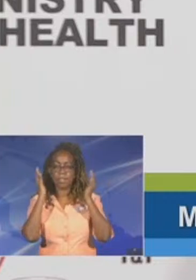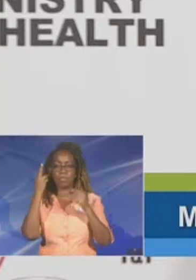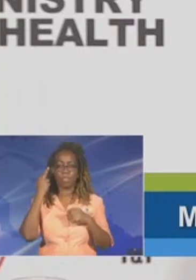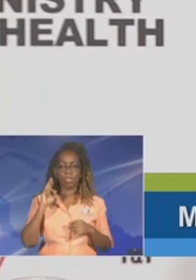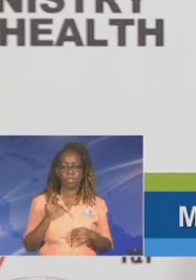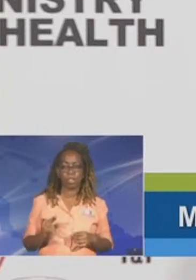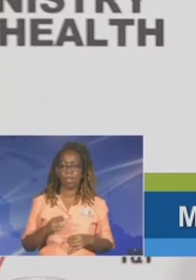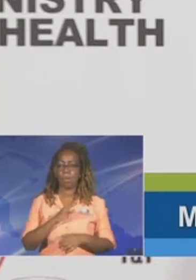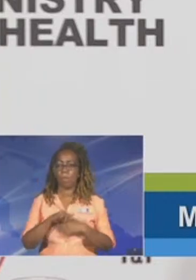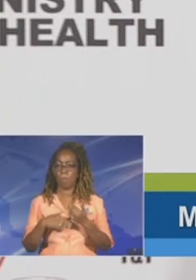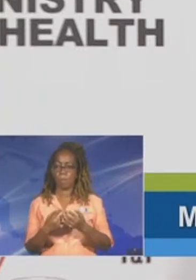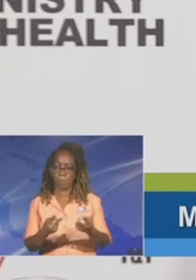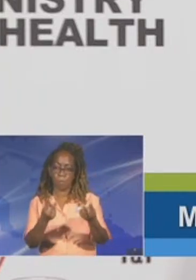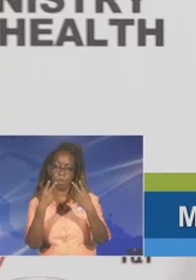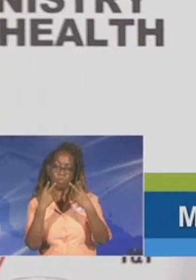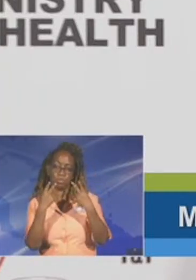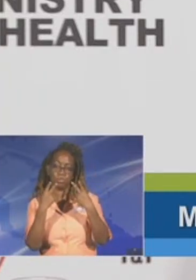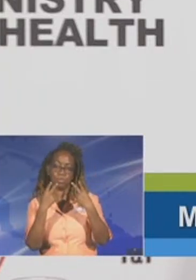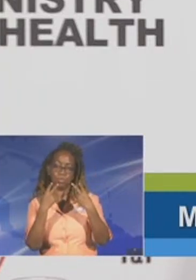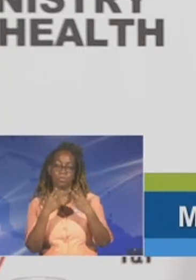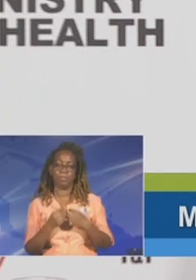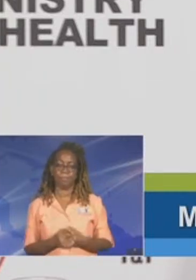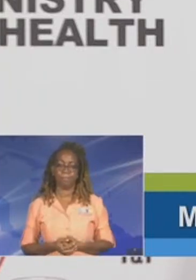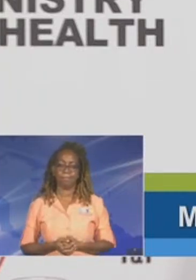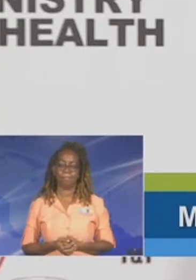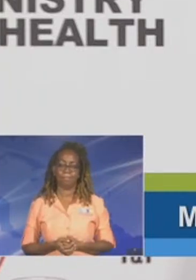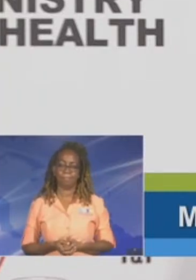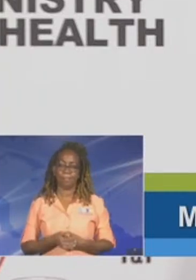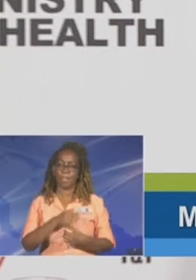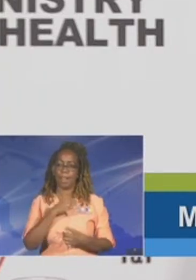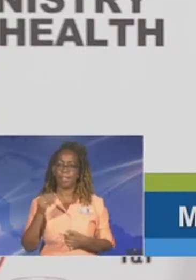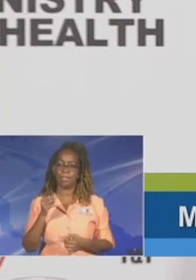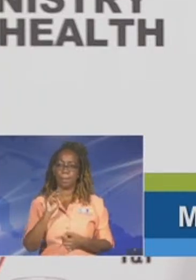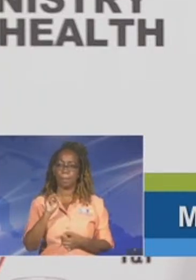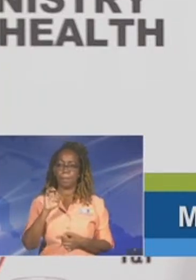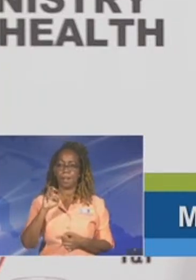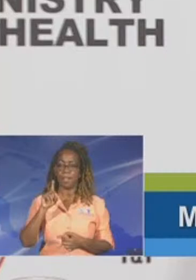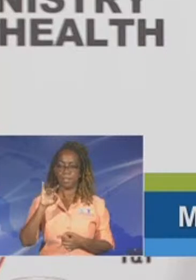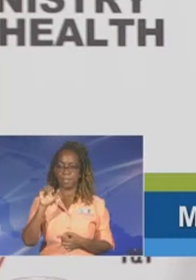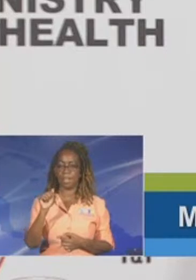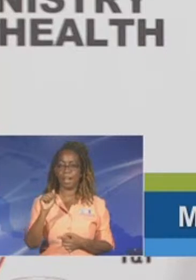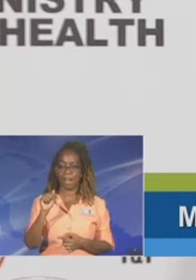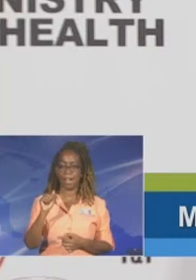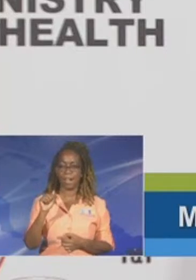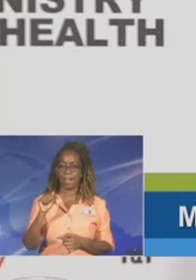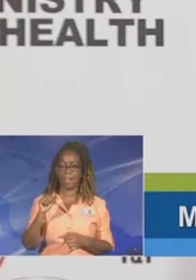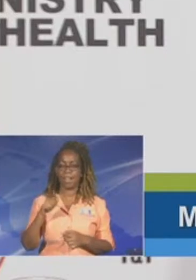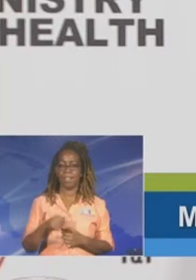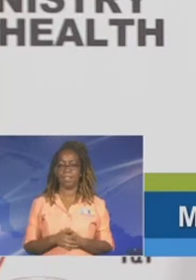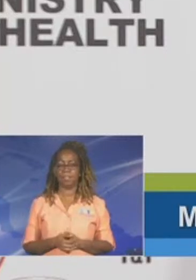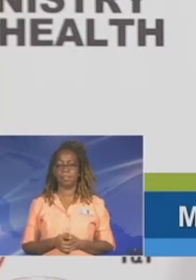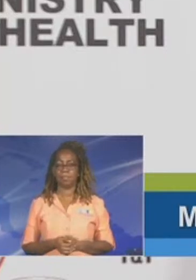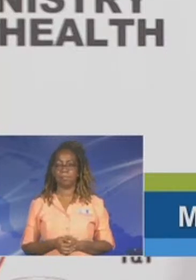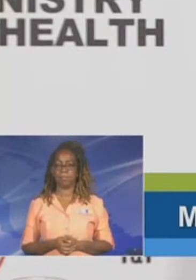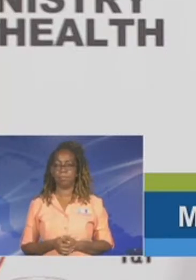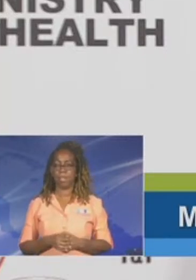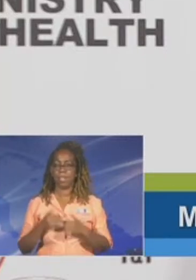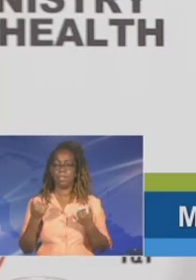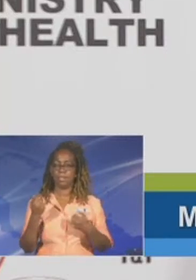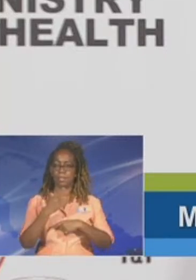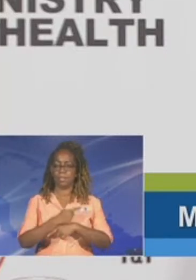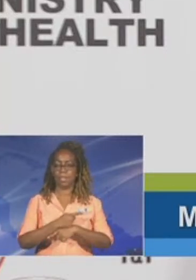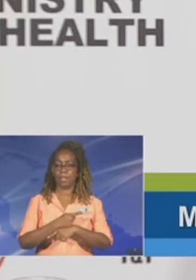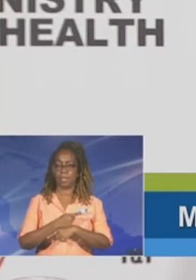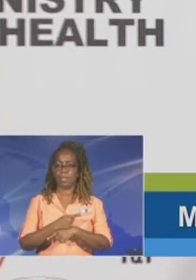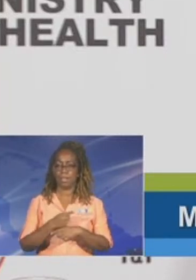public across Trinidad and Tobago and to the members of the press present. Today I would like